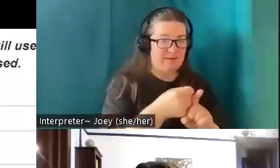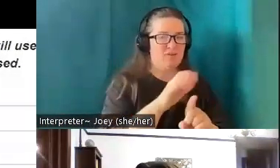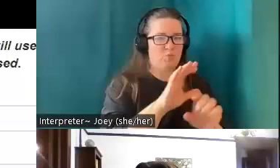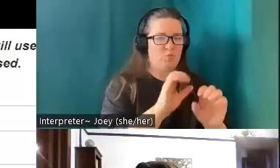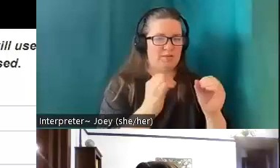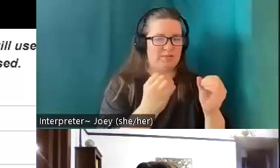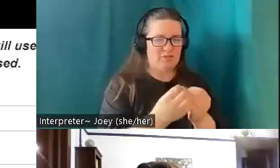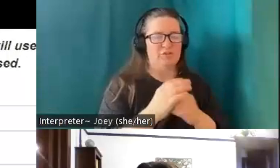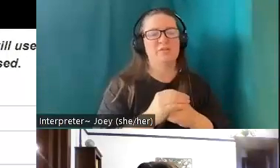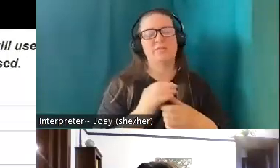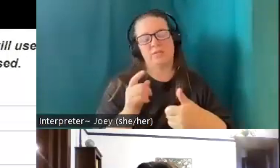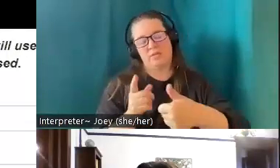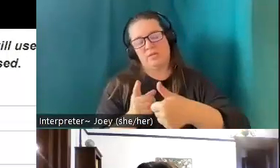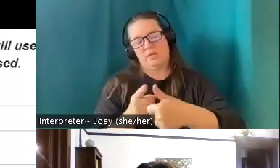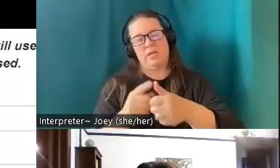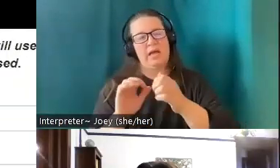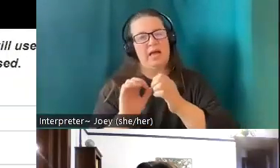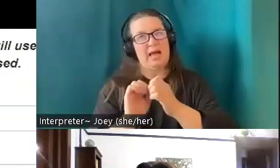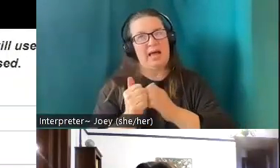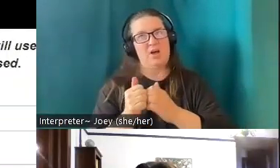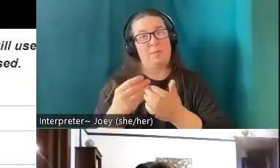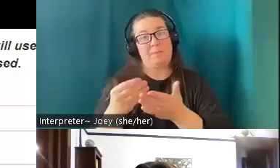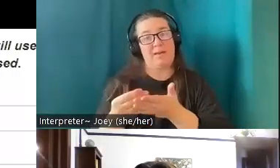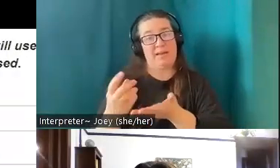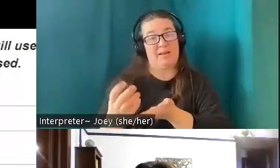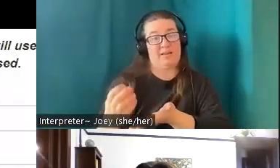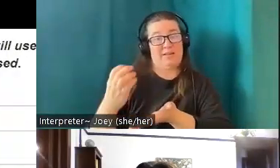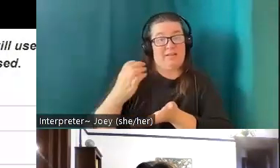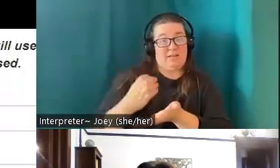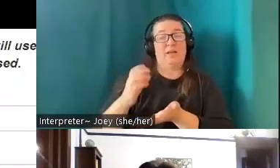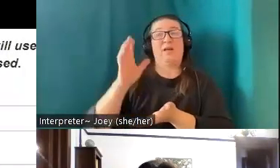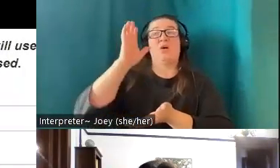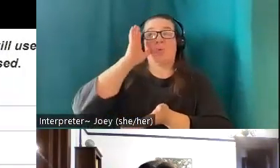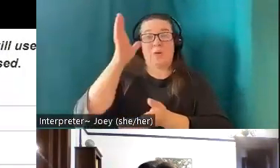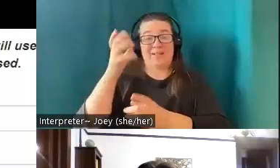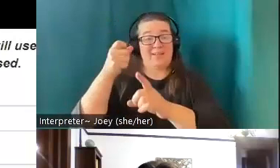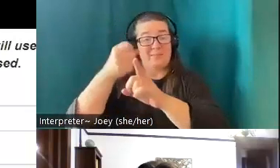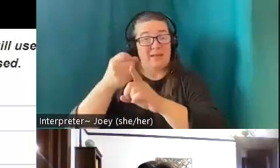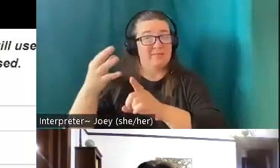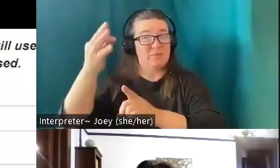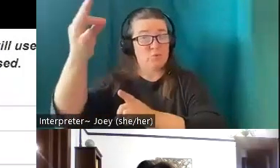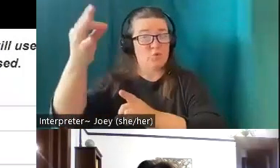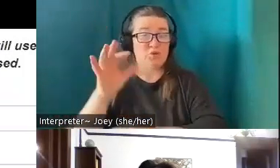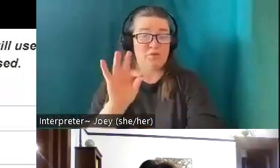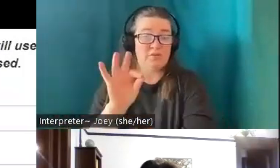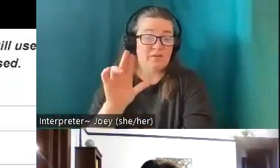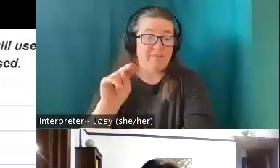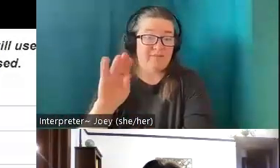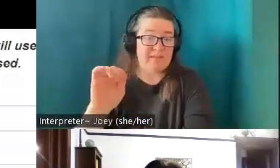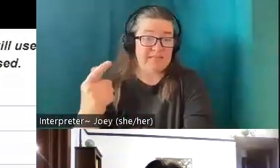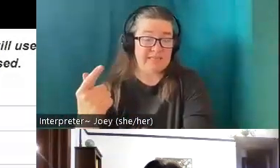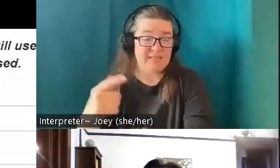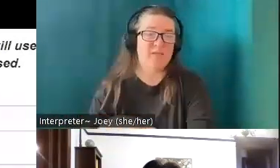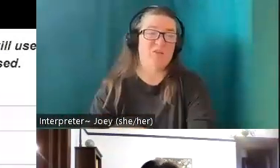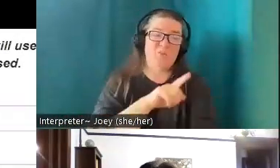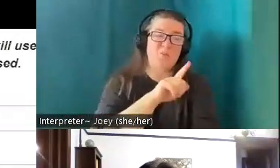other funding? You can rank this 1 through 5, 1 being not at all, 5 being extremely helpful. So this is trying to understand if this